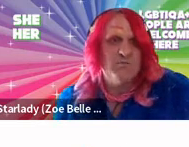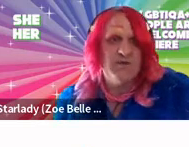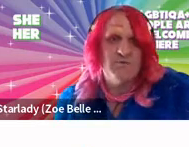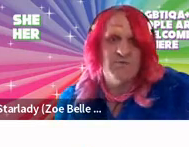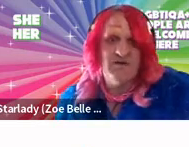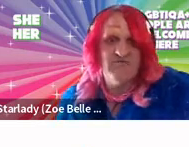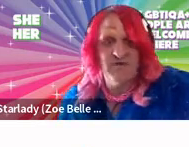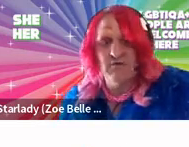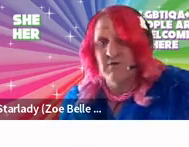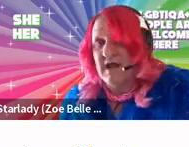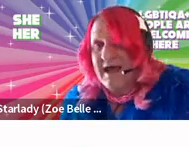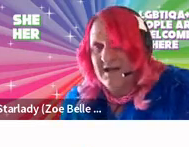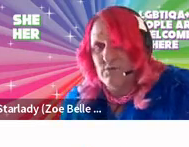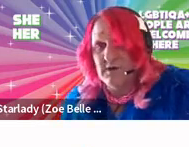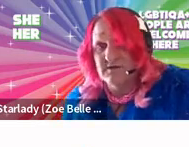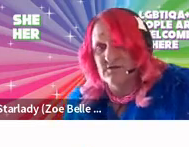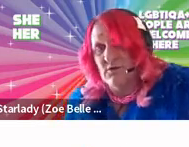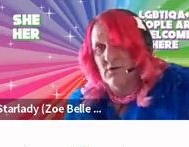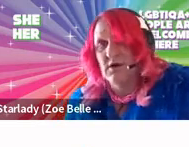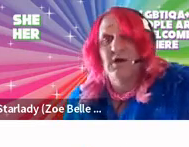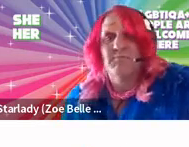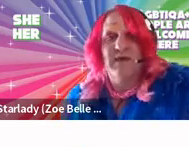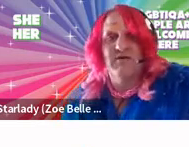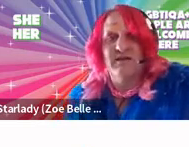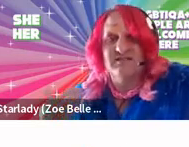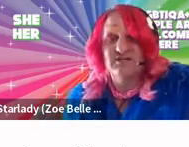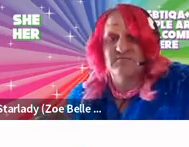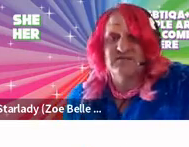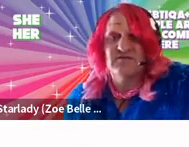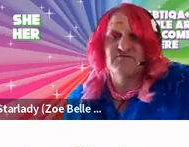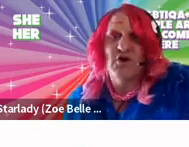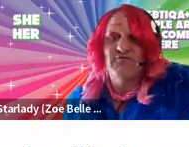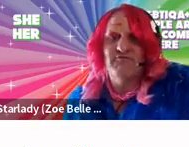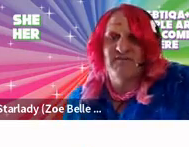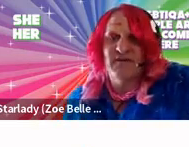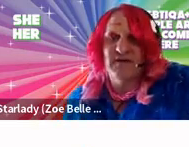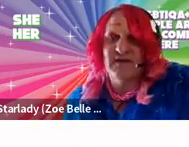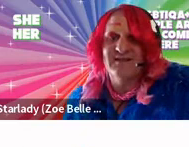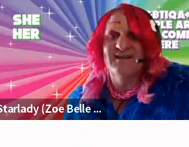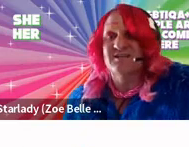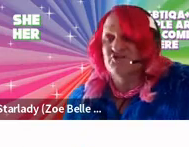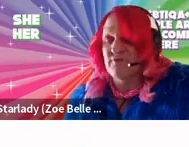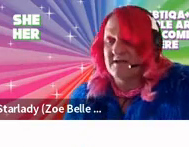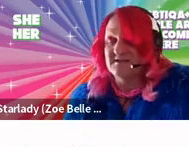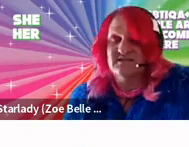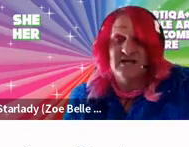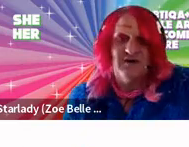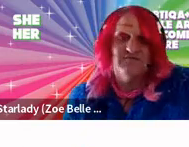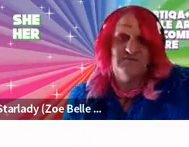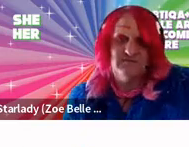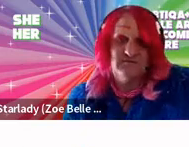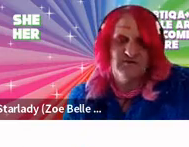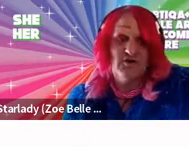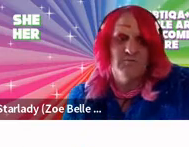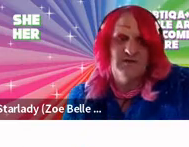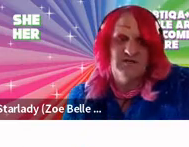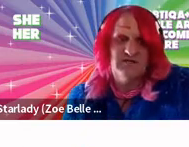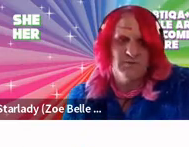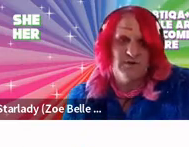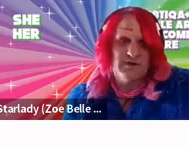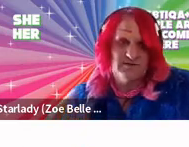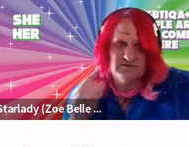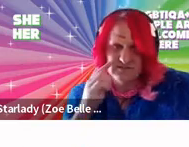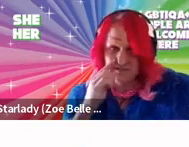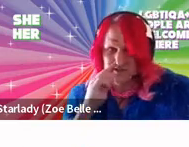experiences, where people might feel inadequate or in terms of not feeling like they're trans enough is sort of a